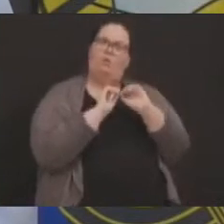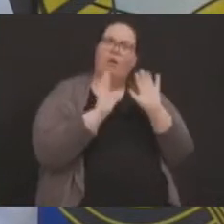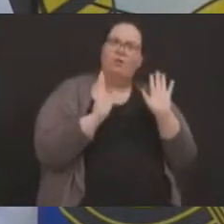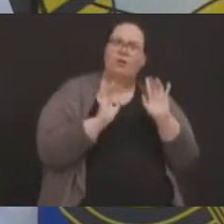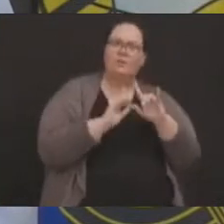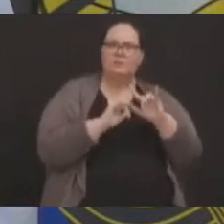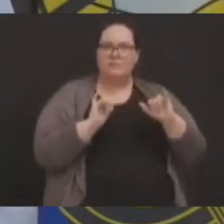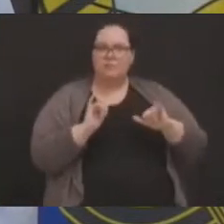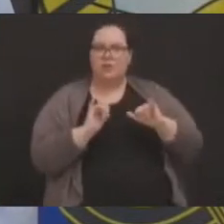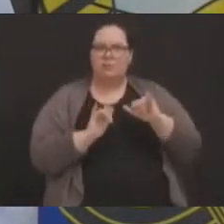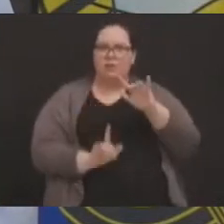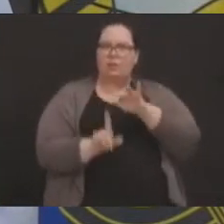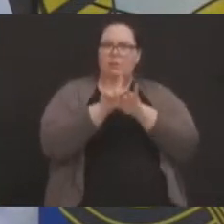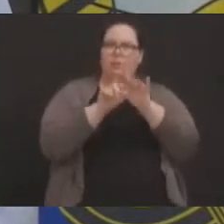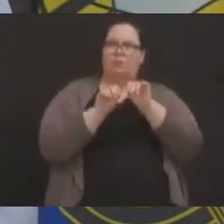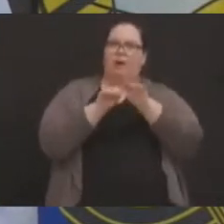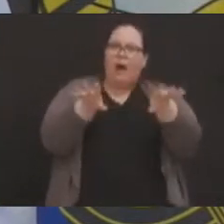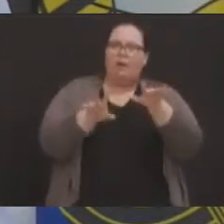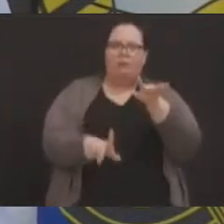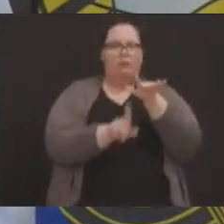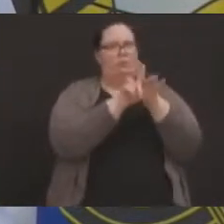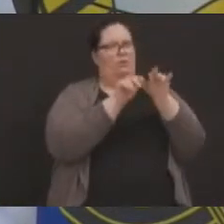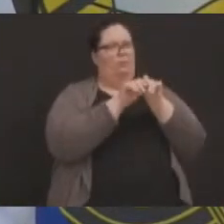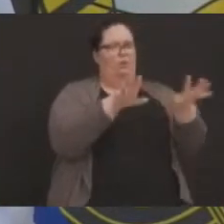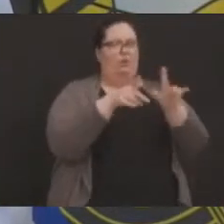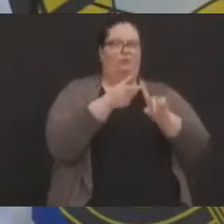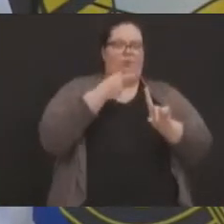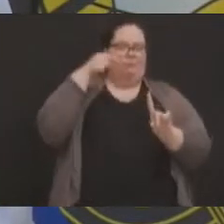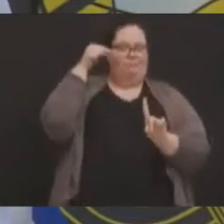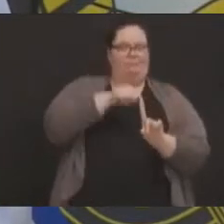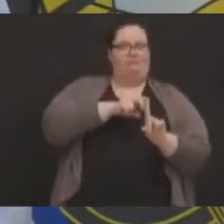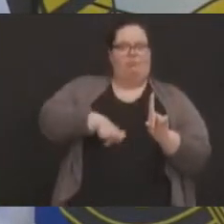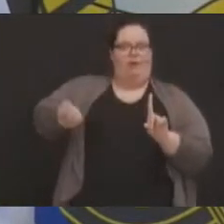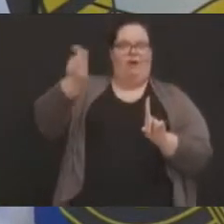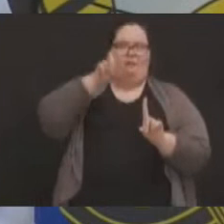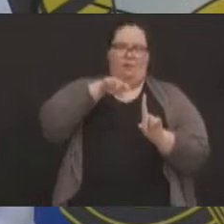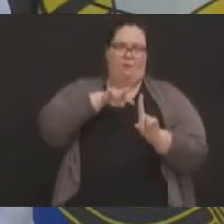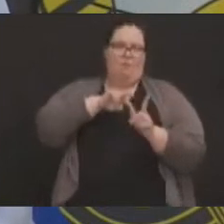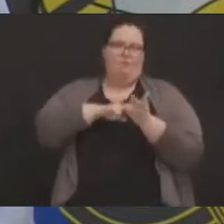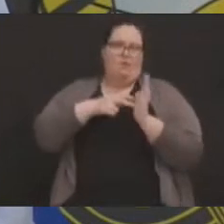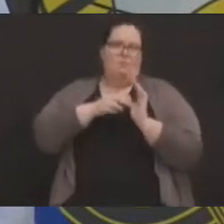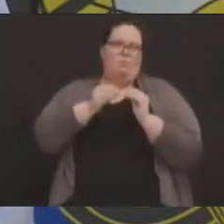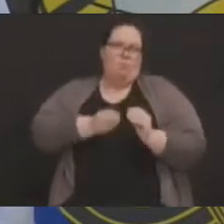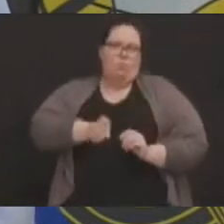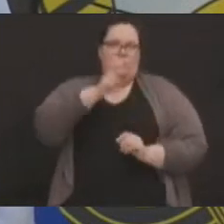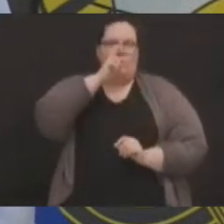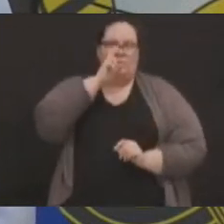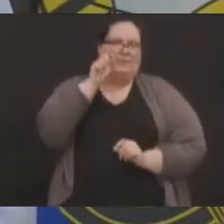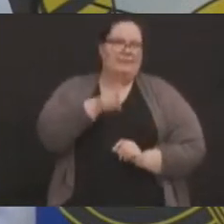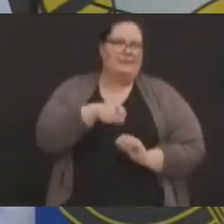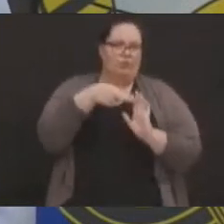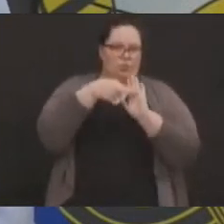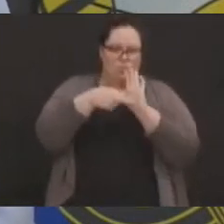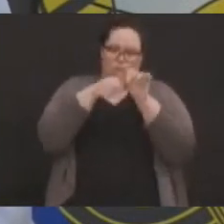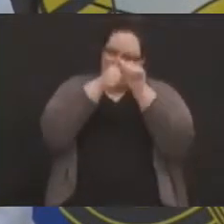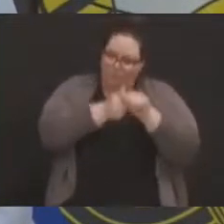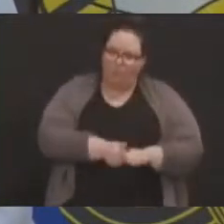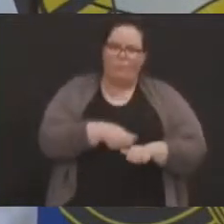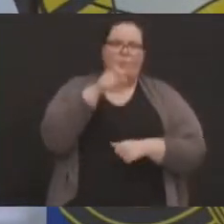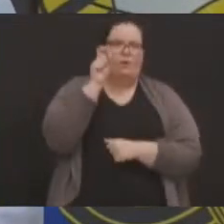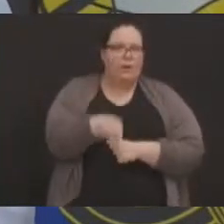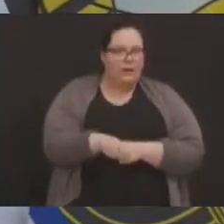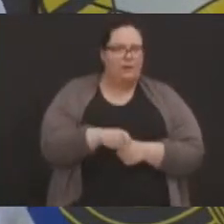the restrictions and all of the protective measures that we can to reduce transmission of any travel-related case in the province.